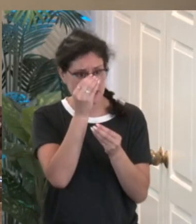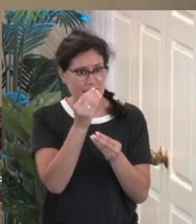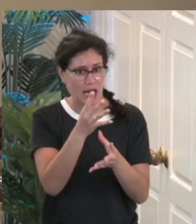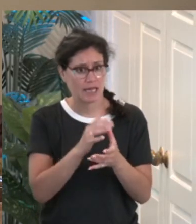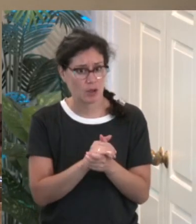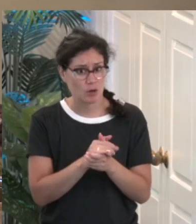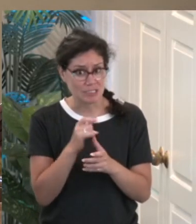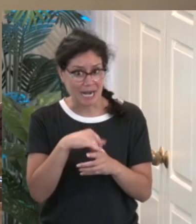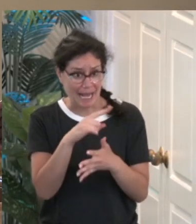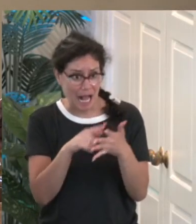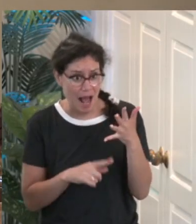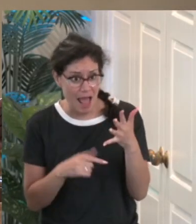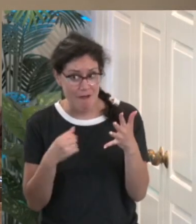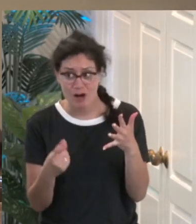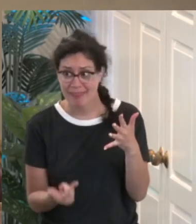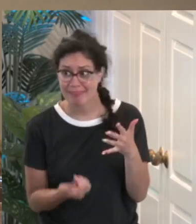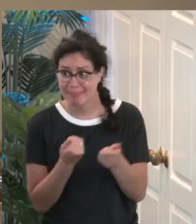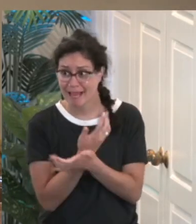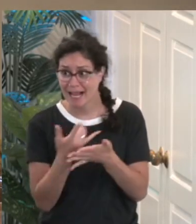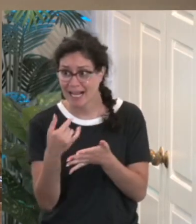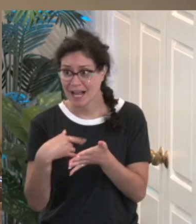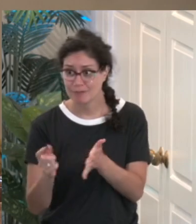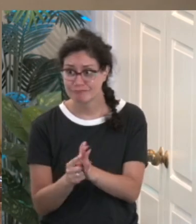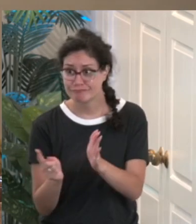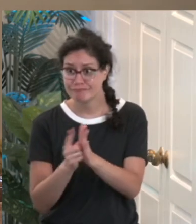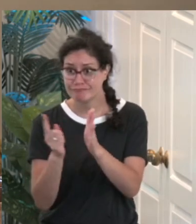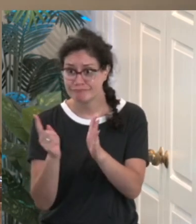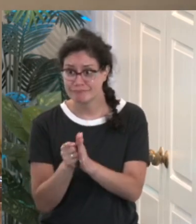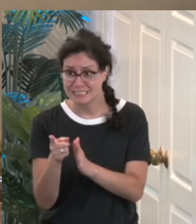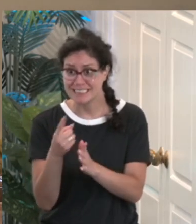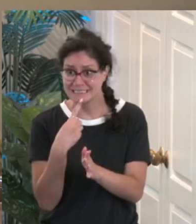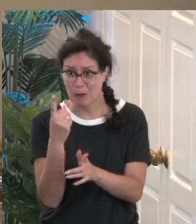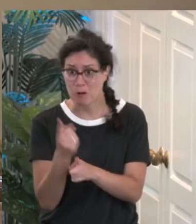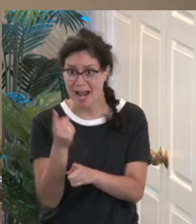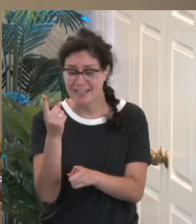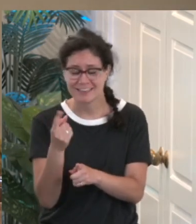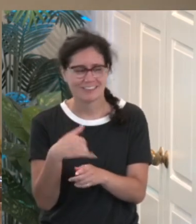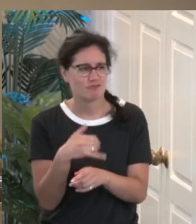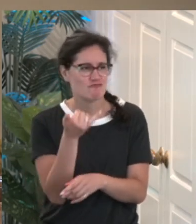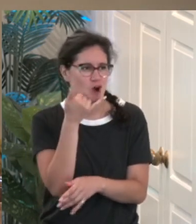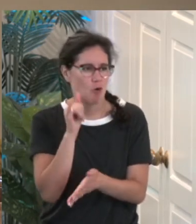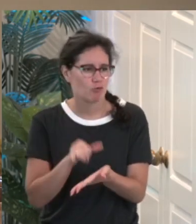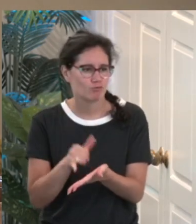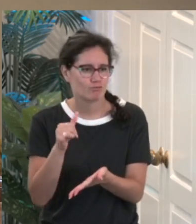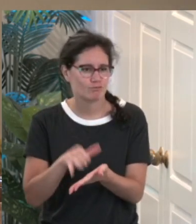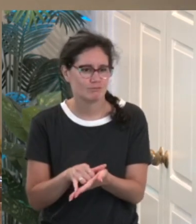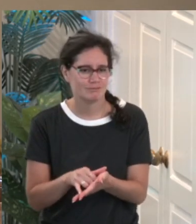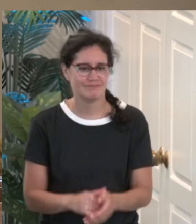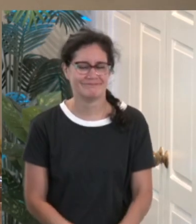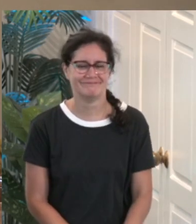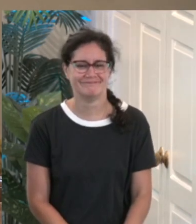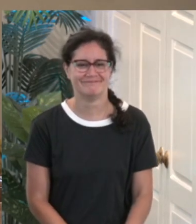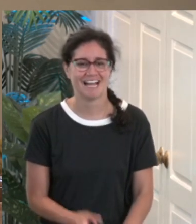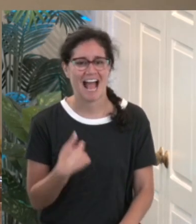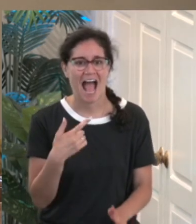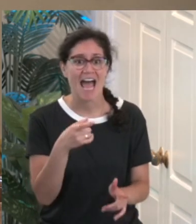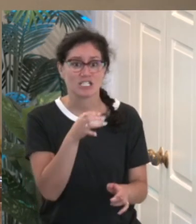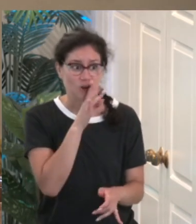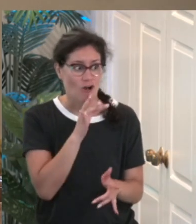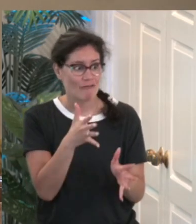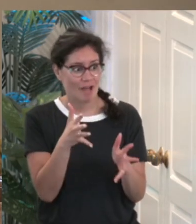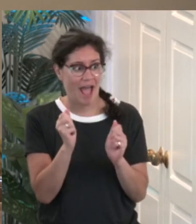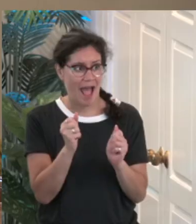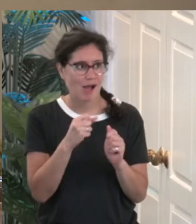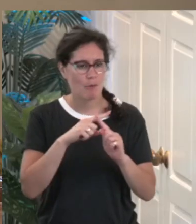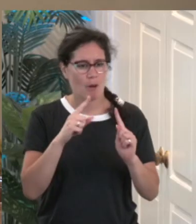up? Okay. Well, here's the thing, because I have to talk fast, but I want you to hear what I'm trying